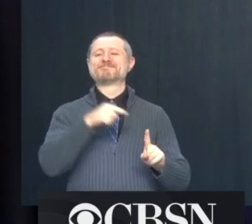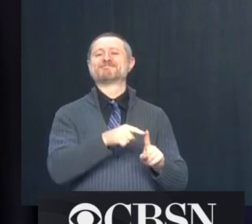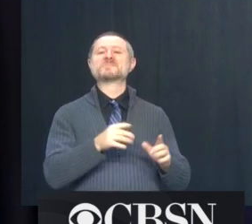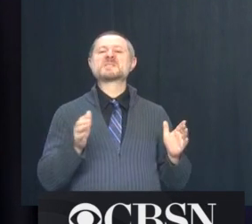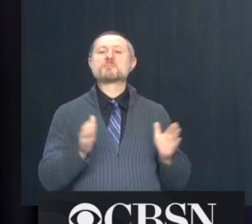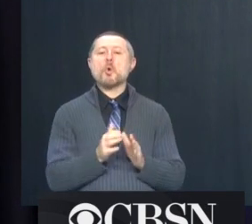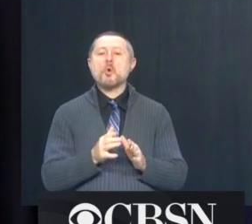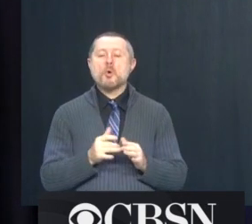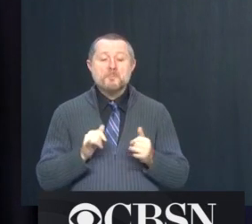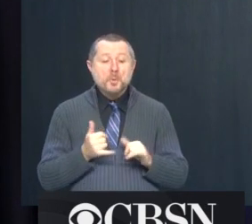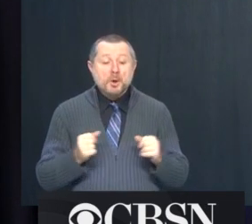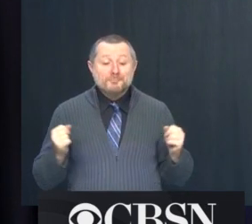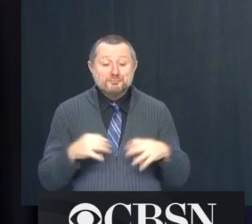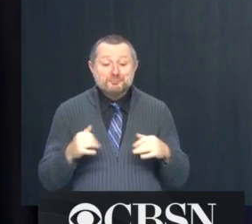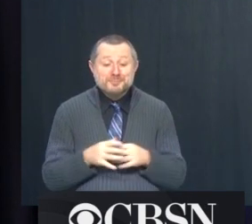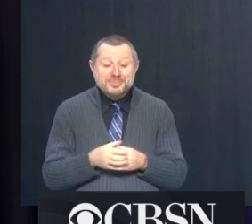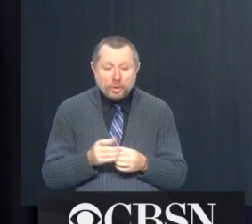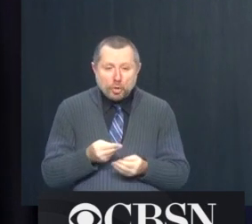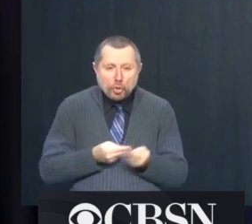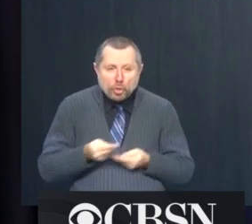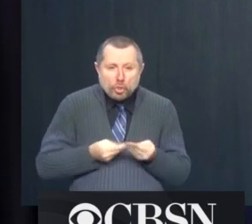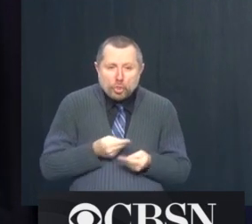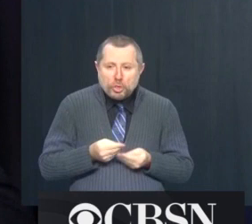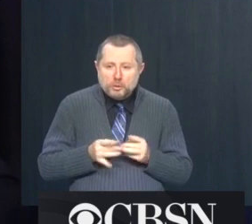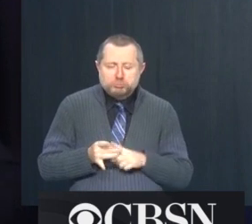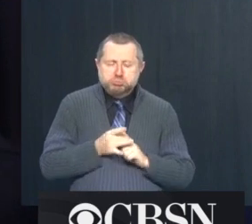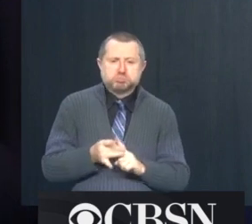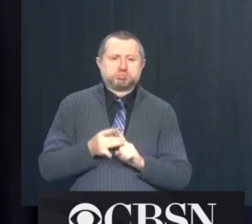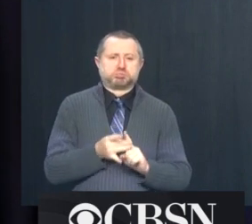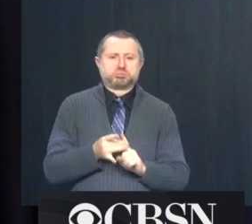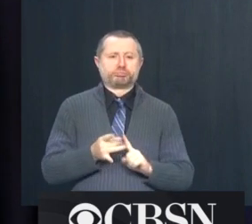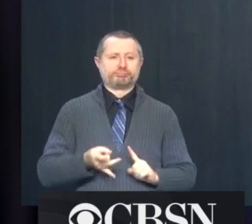room gatherings. And it's